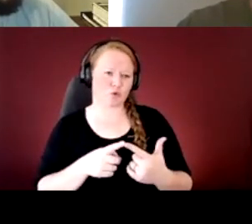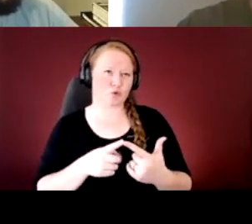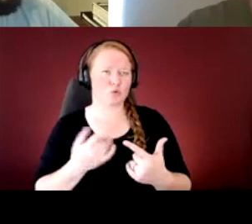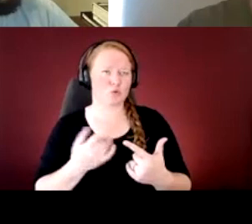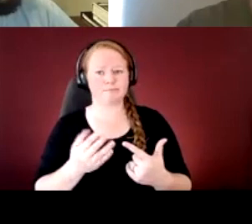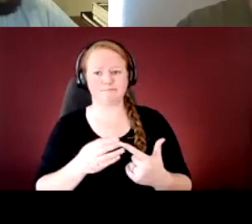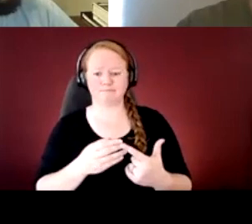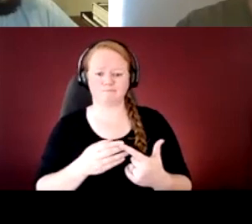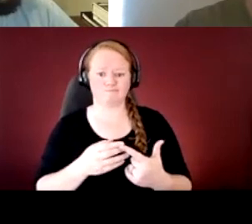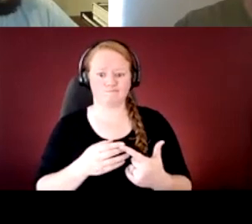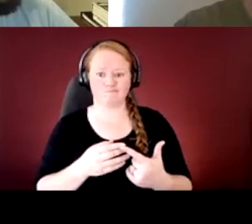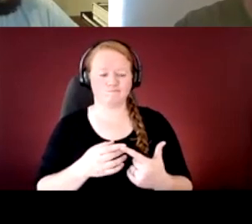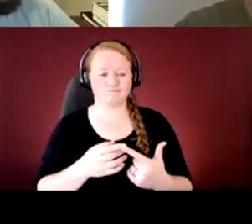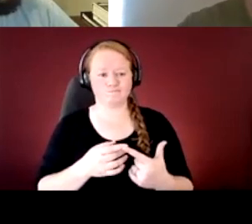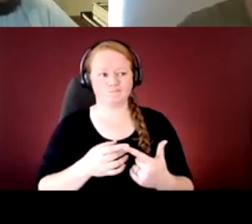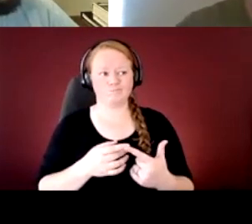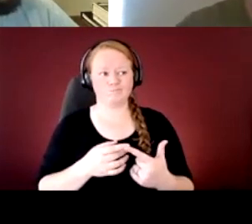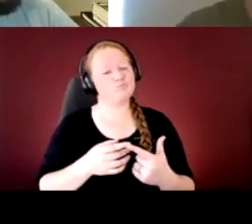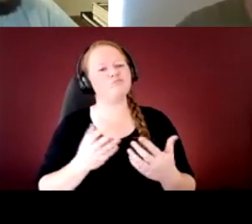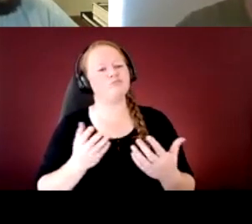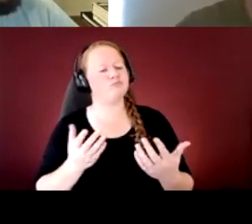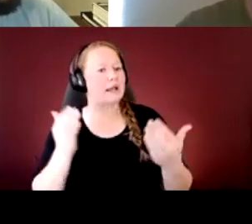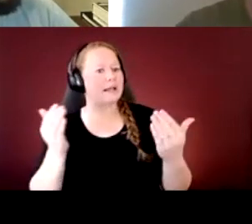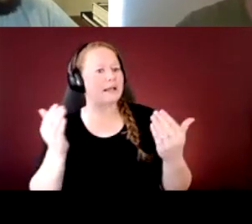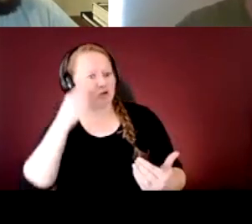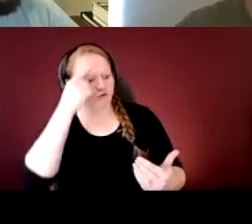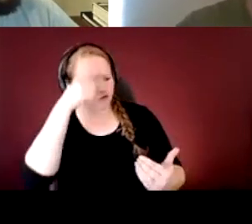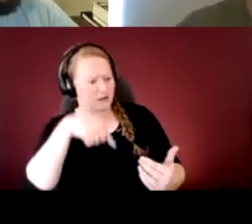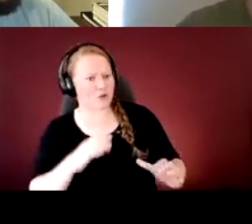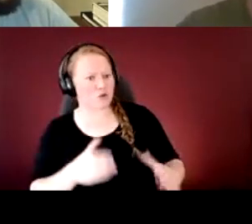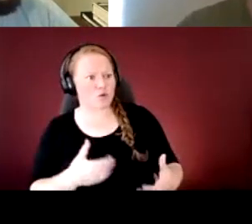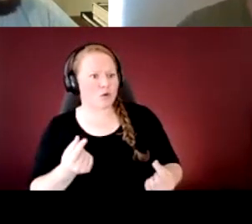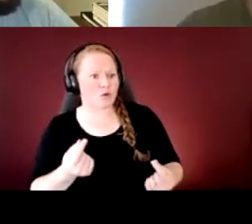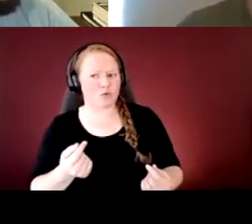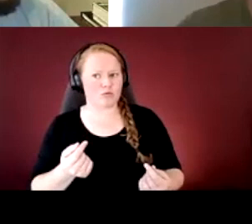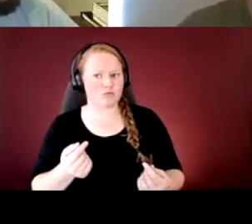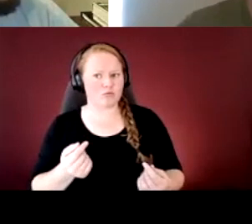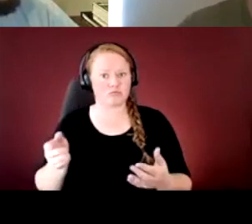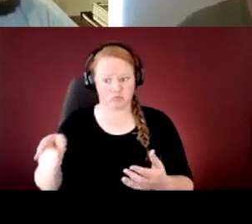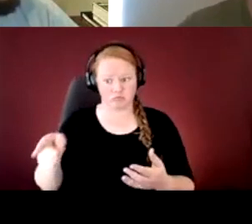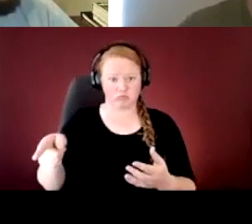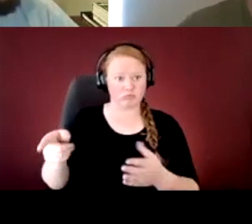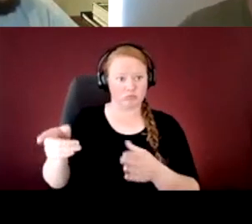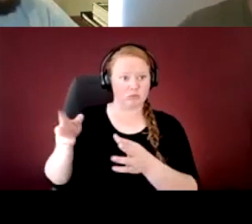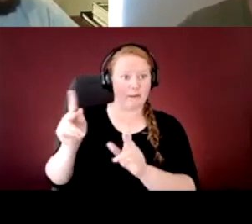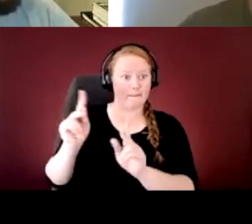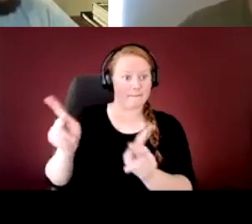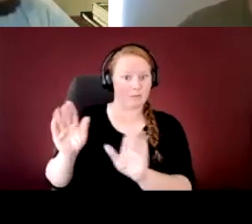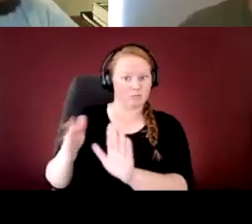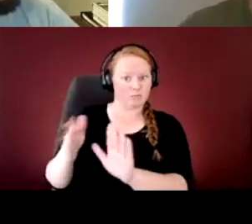a next step for this body, the general public, folks that have submitted and informed